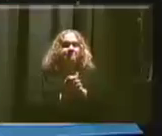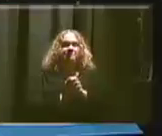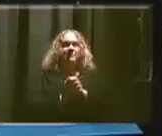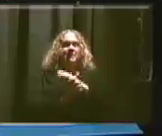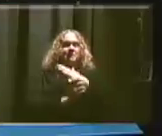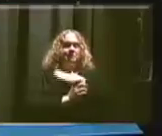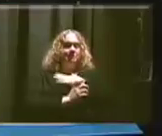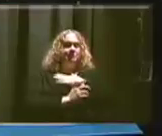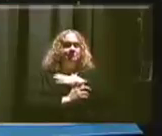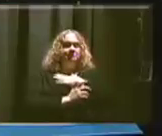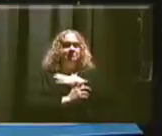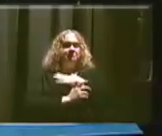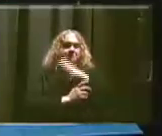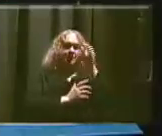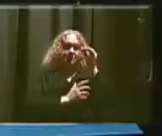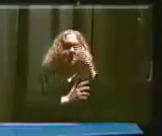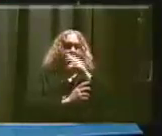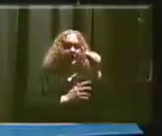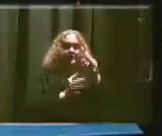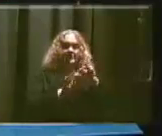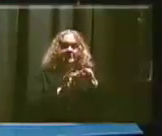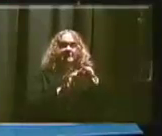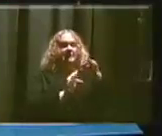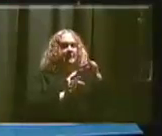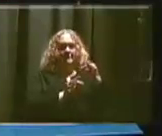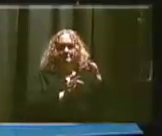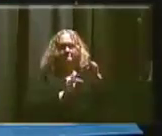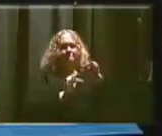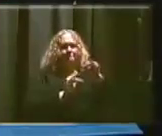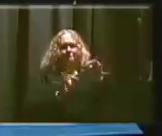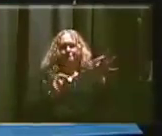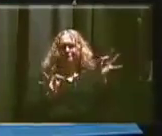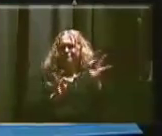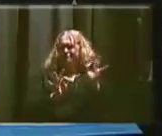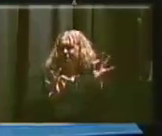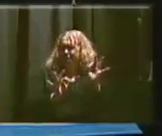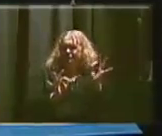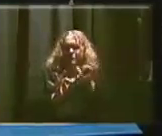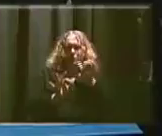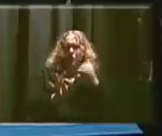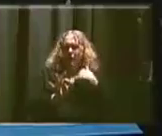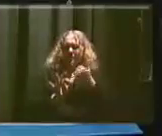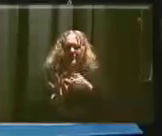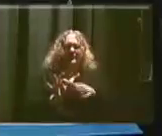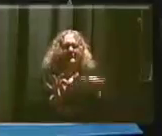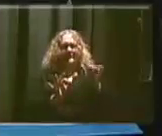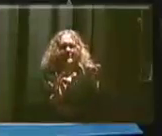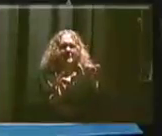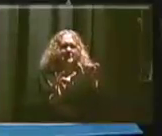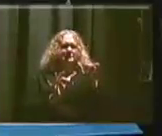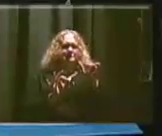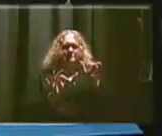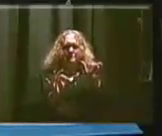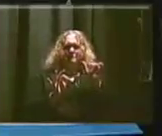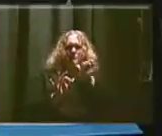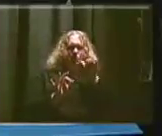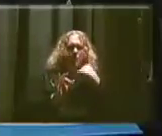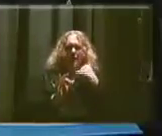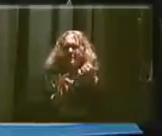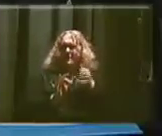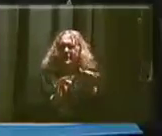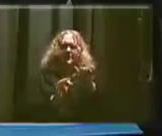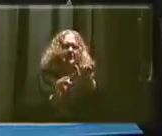And delaying serves no purpose. There's no forum for consultation. There's nothing on the agenda